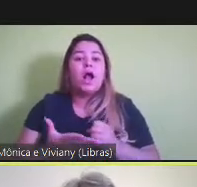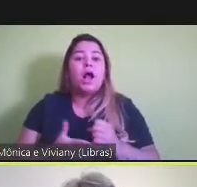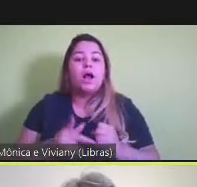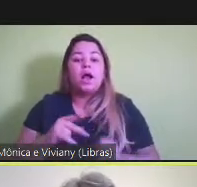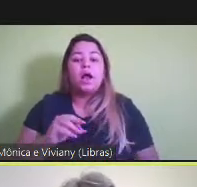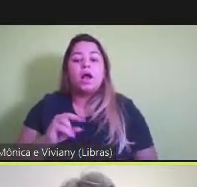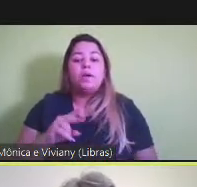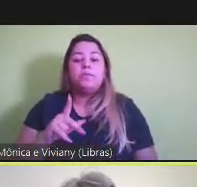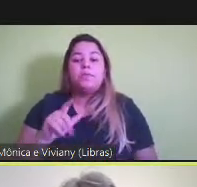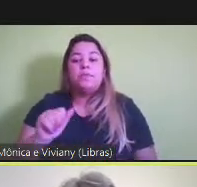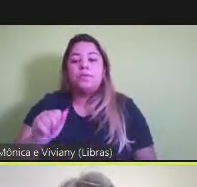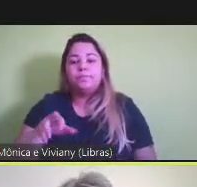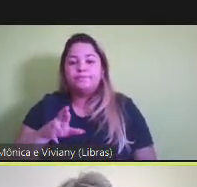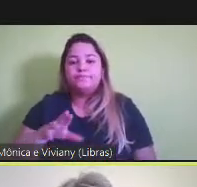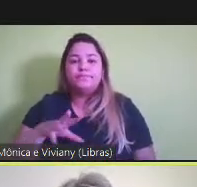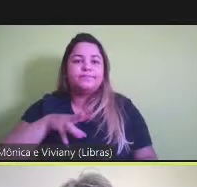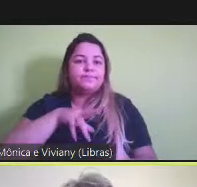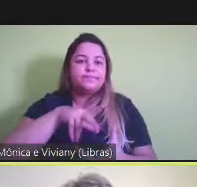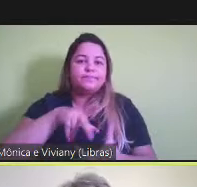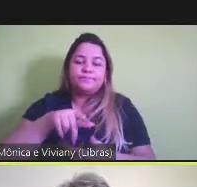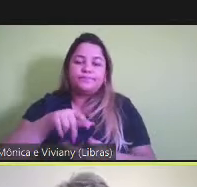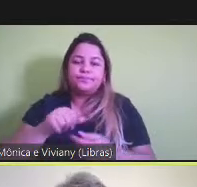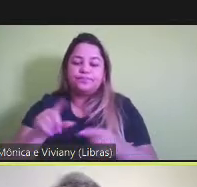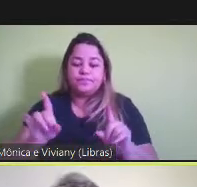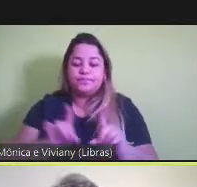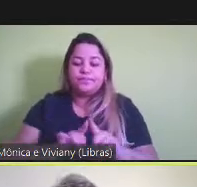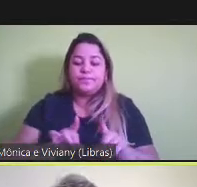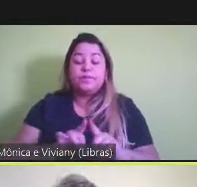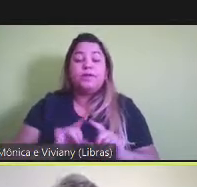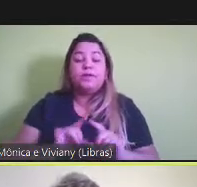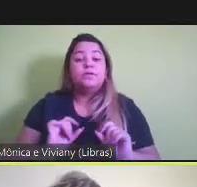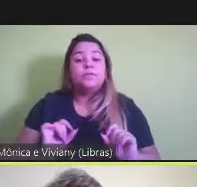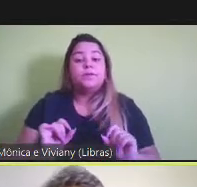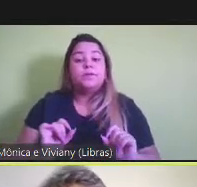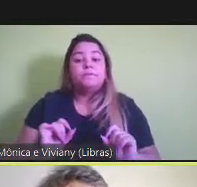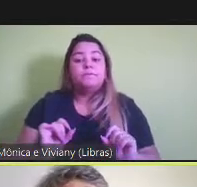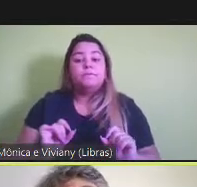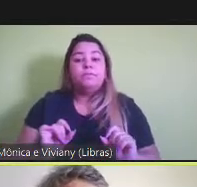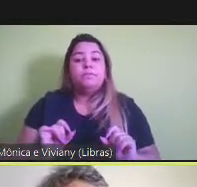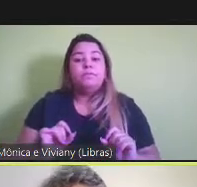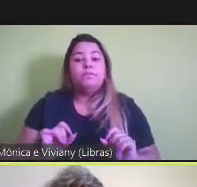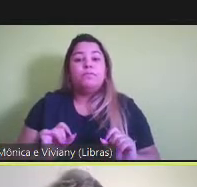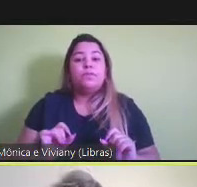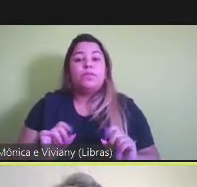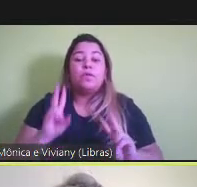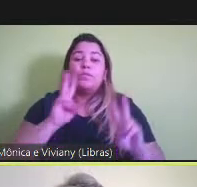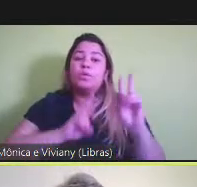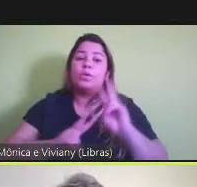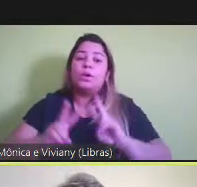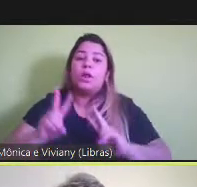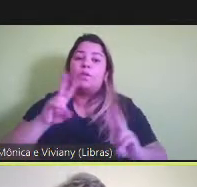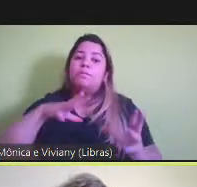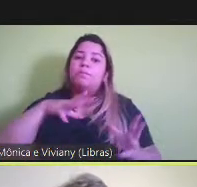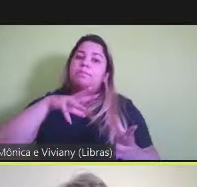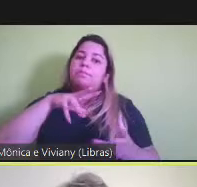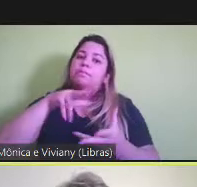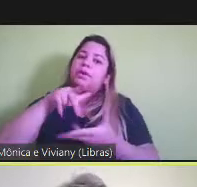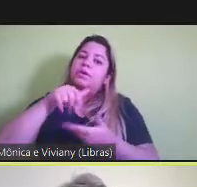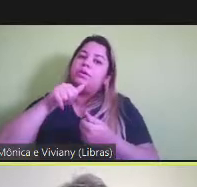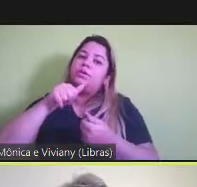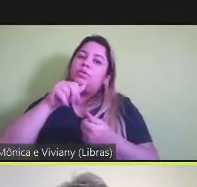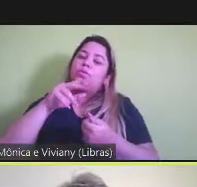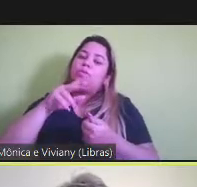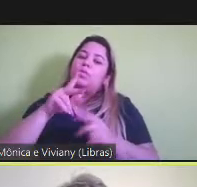is popular. So that is a universe that is stratified. And I'll look at